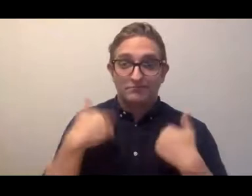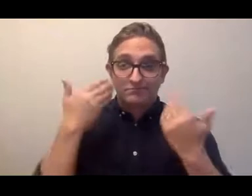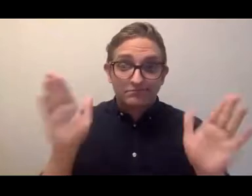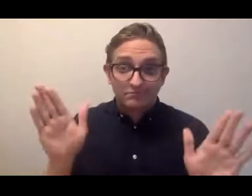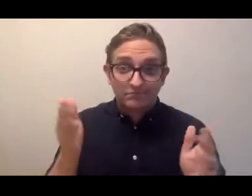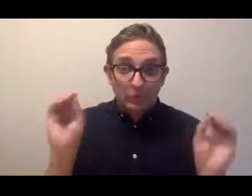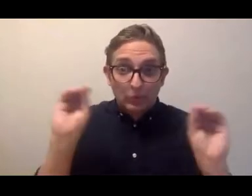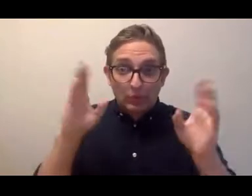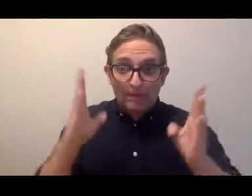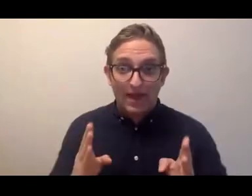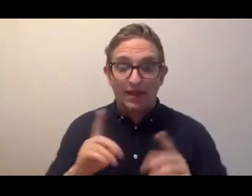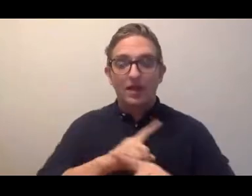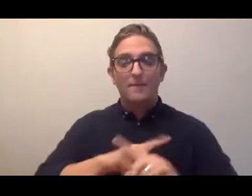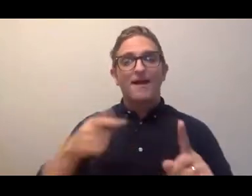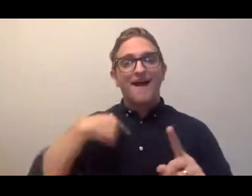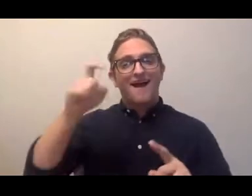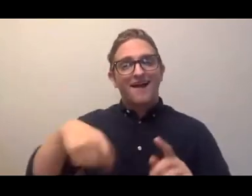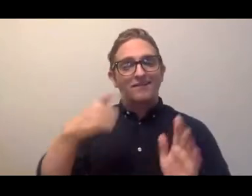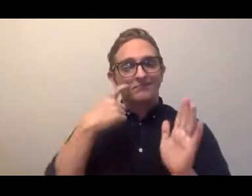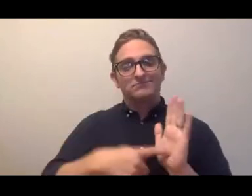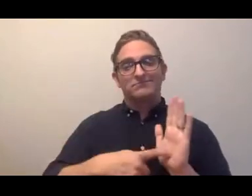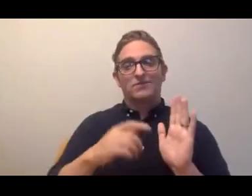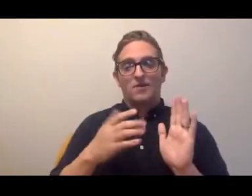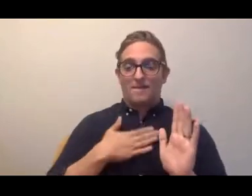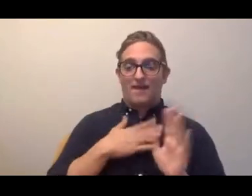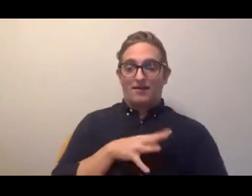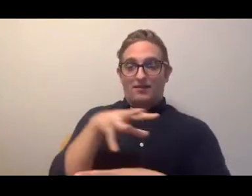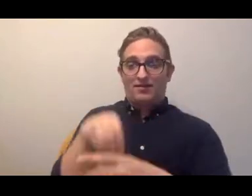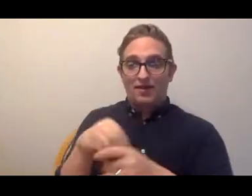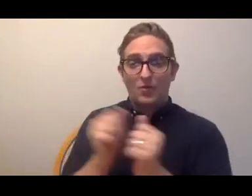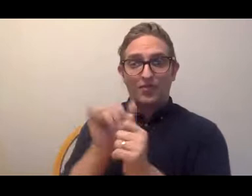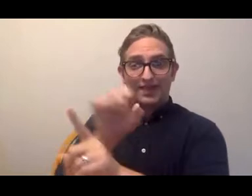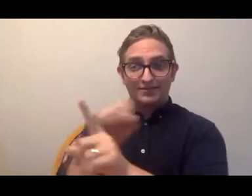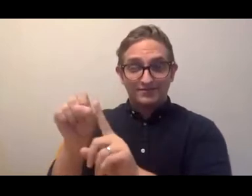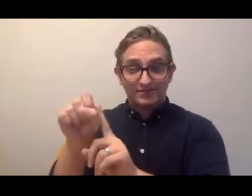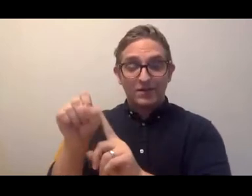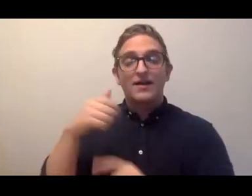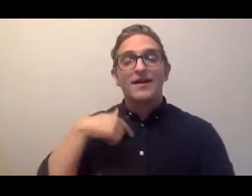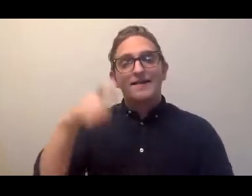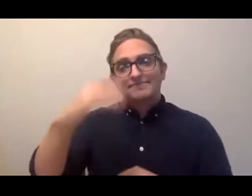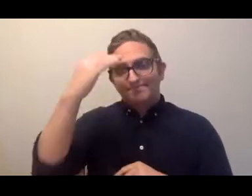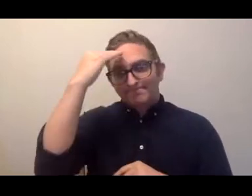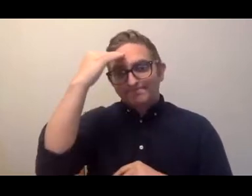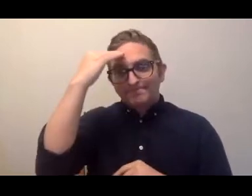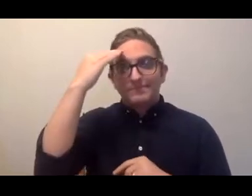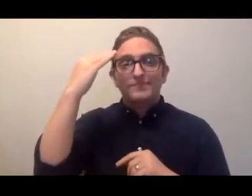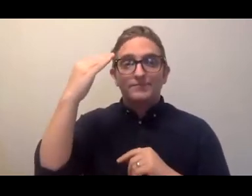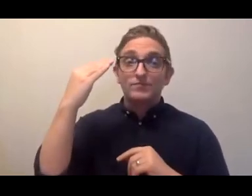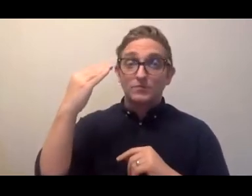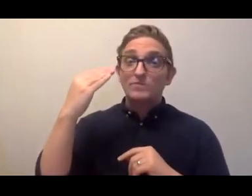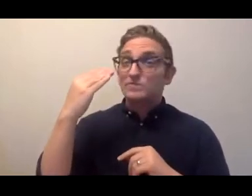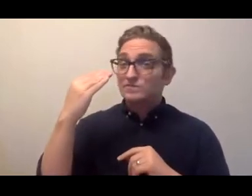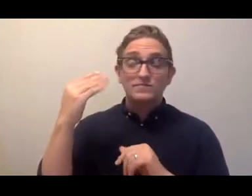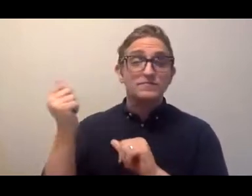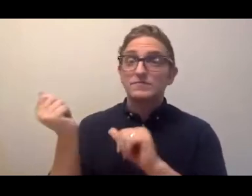so recognize where I come, how I get into this, and know that everyone